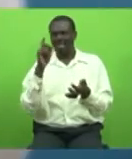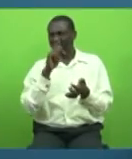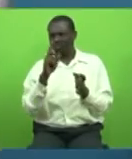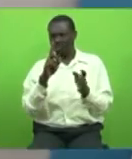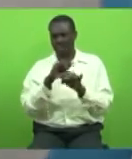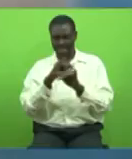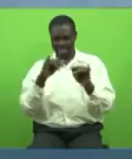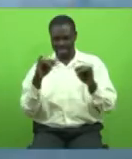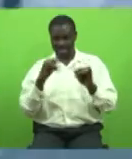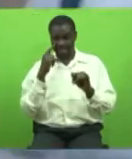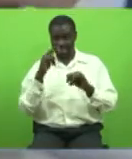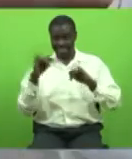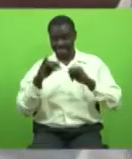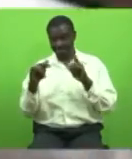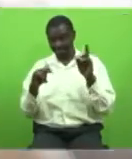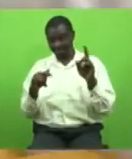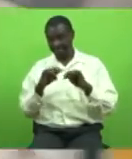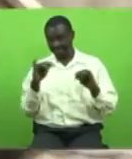it.